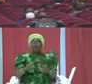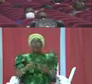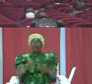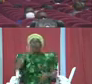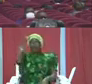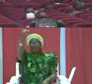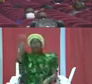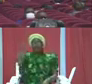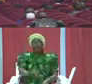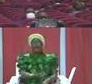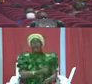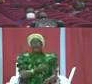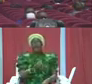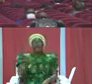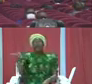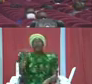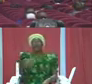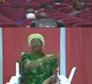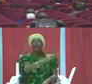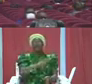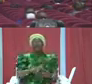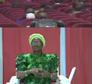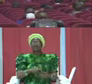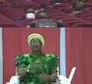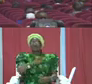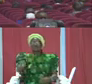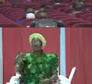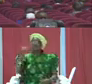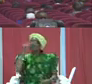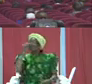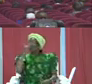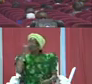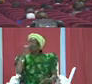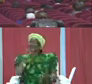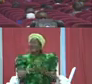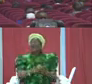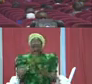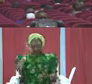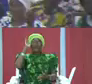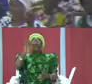to a meal that is going to give you a second wind.